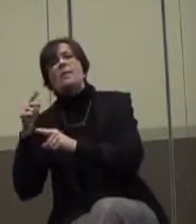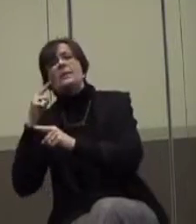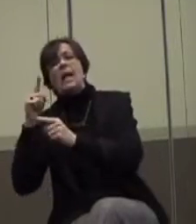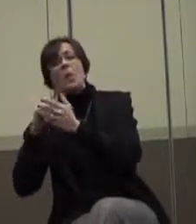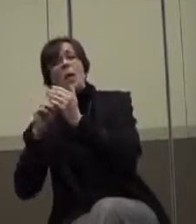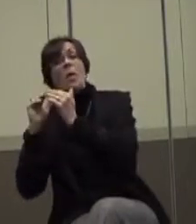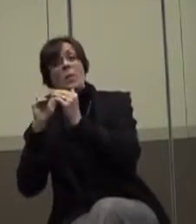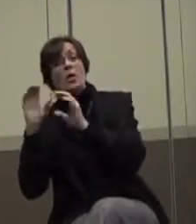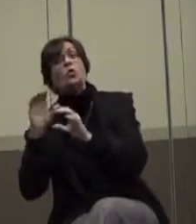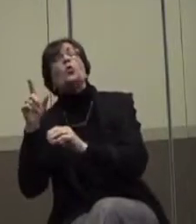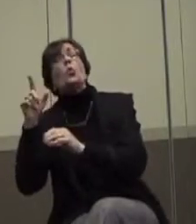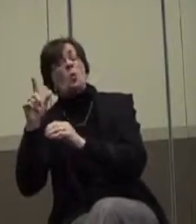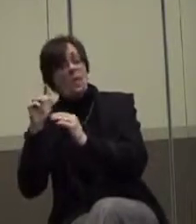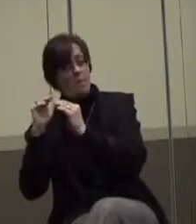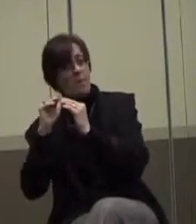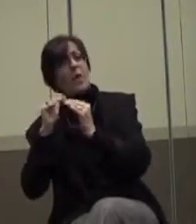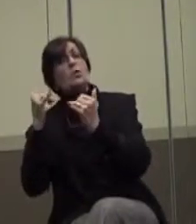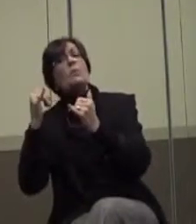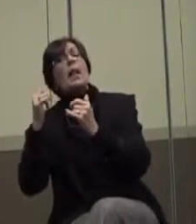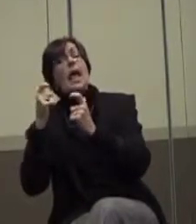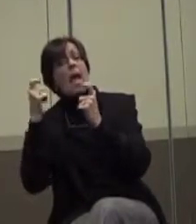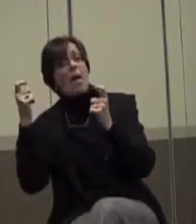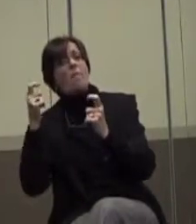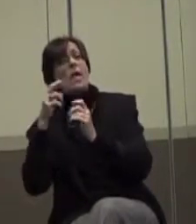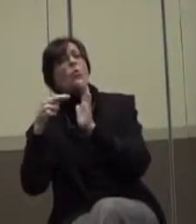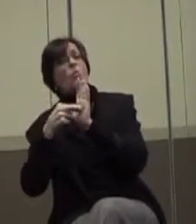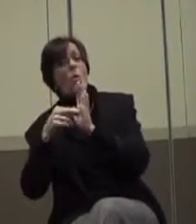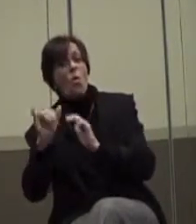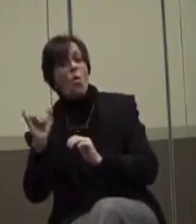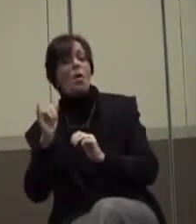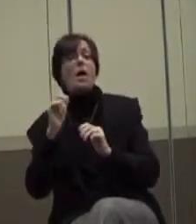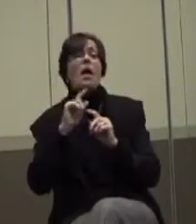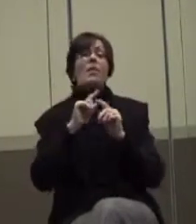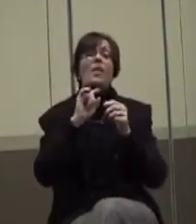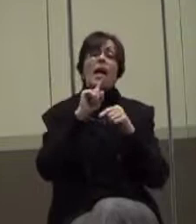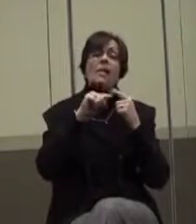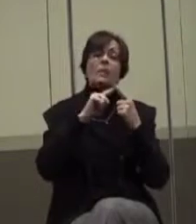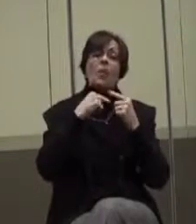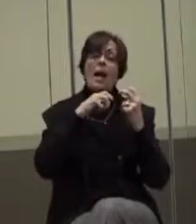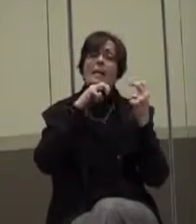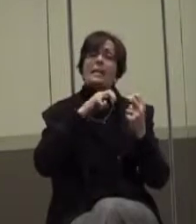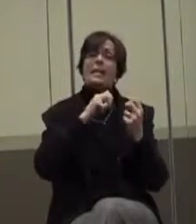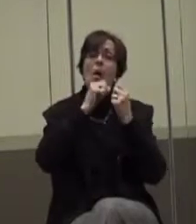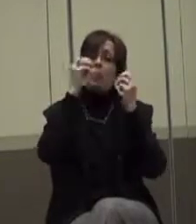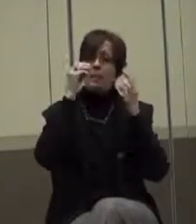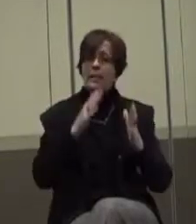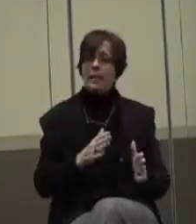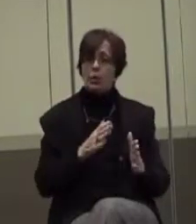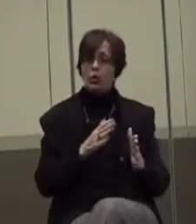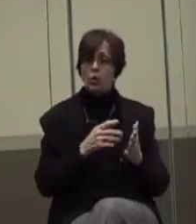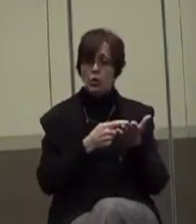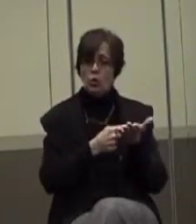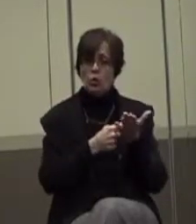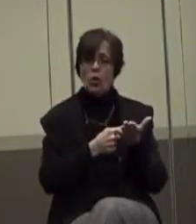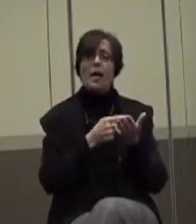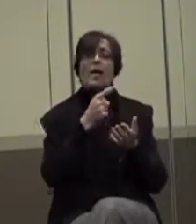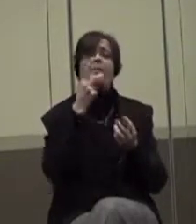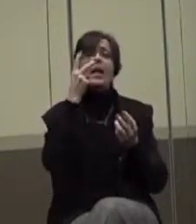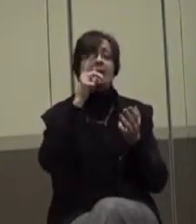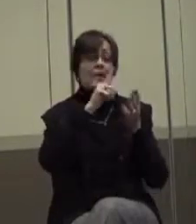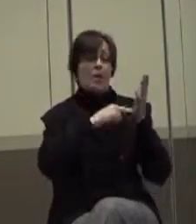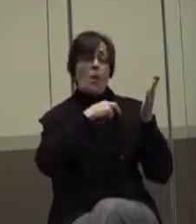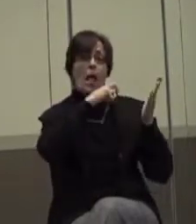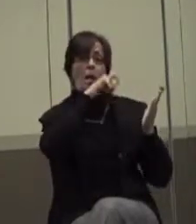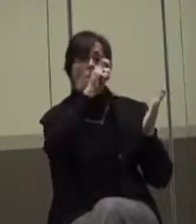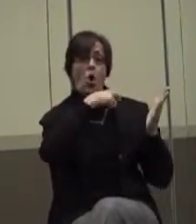peers play a big role in this. That's what I sit down and set down to talk with a teacher. They see every mark that I